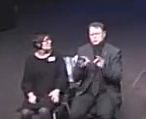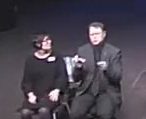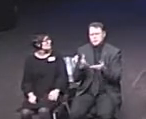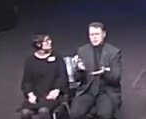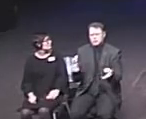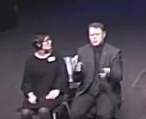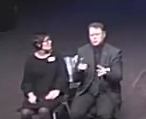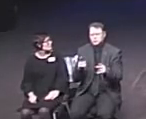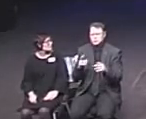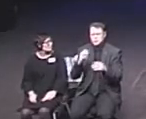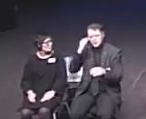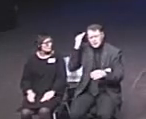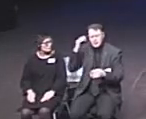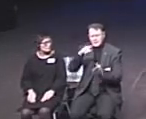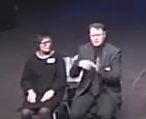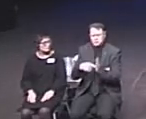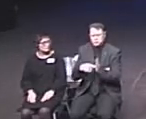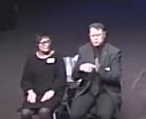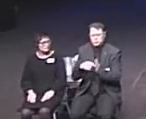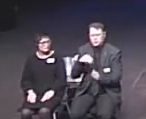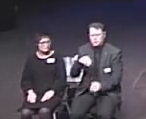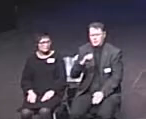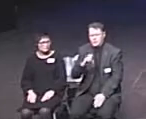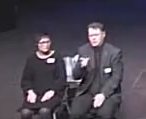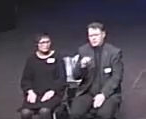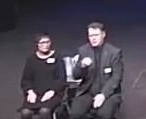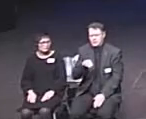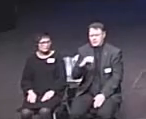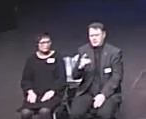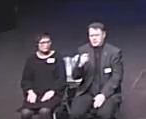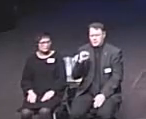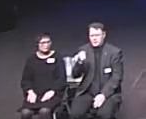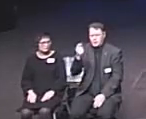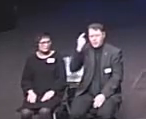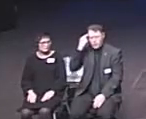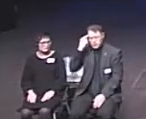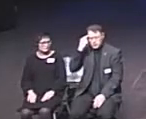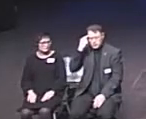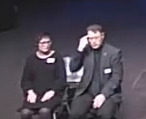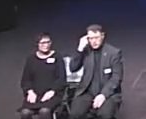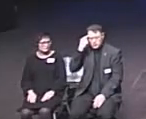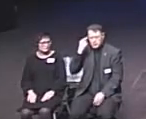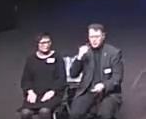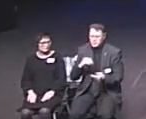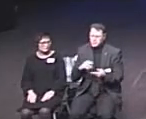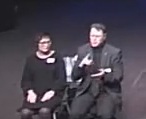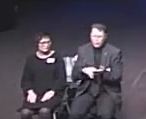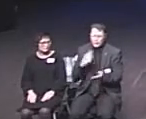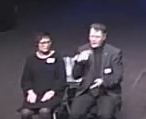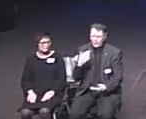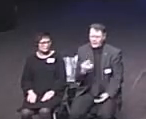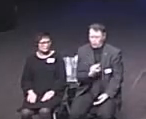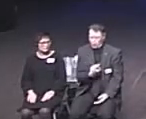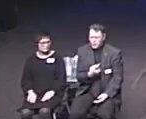new science center, MegaMind. And it's not what it really looks like, but